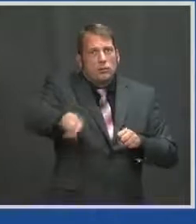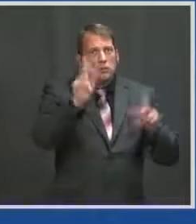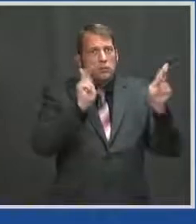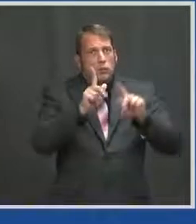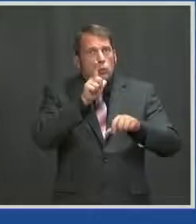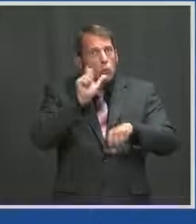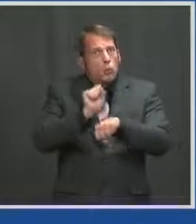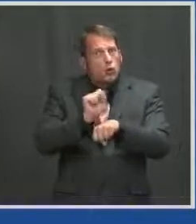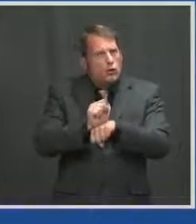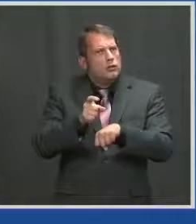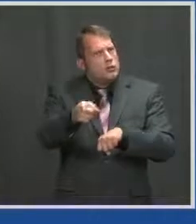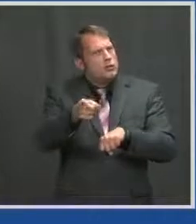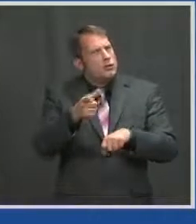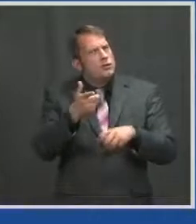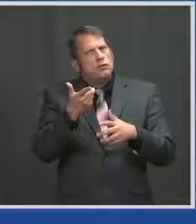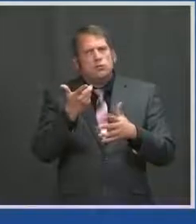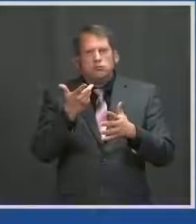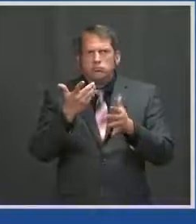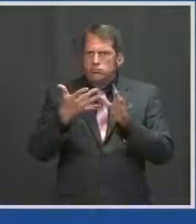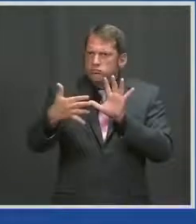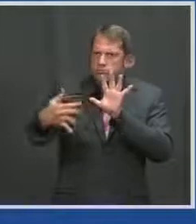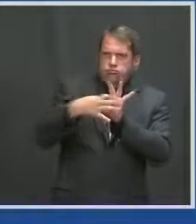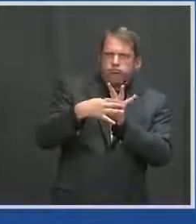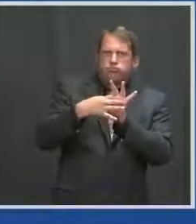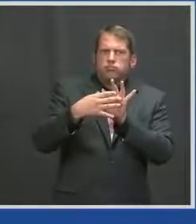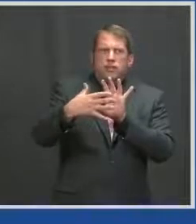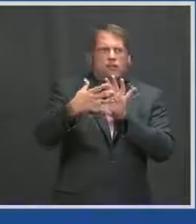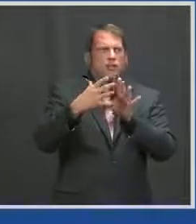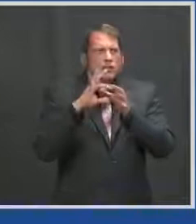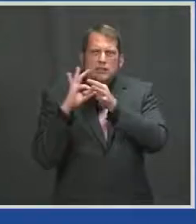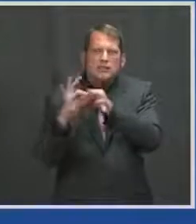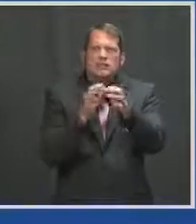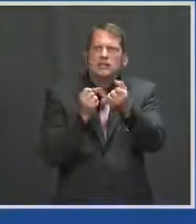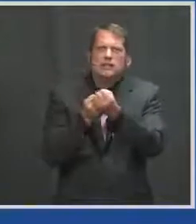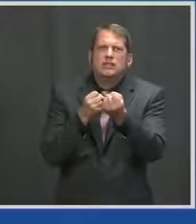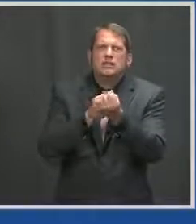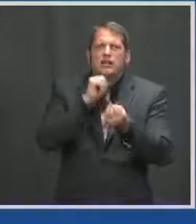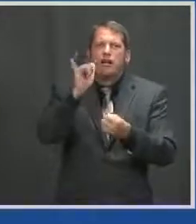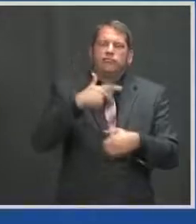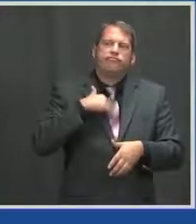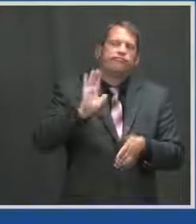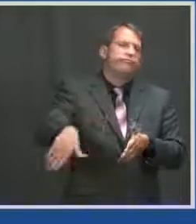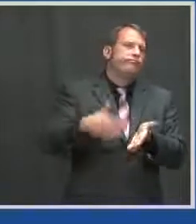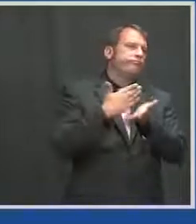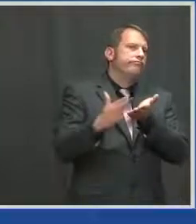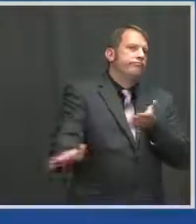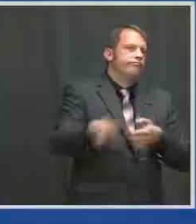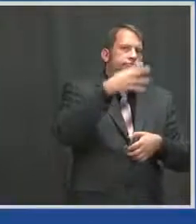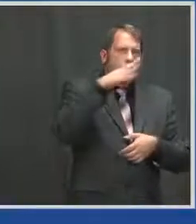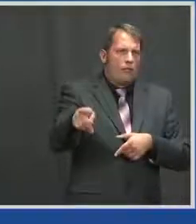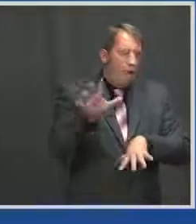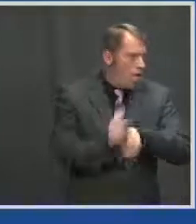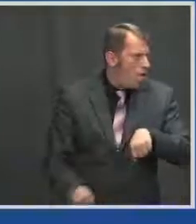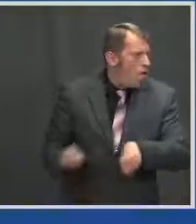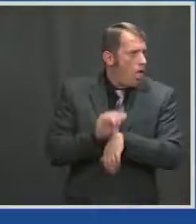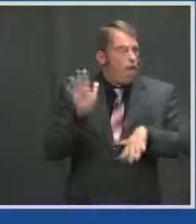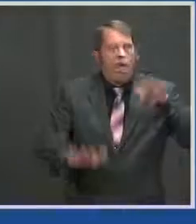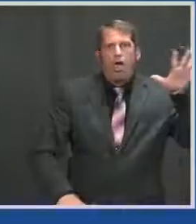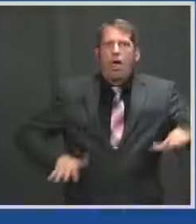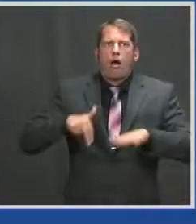out in the cold. They're going to get a share of the benefits of a rising economy. It's been a long time since that